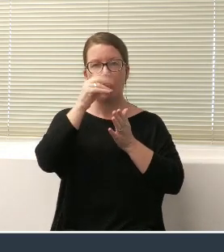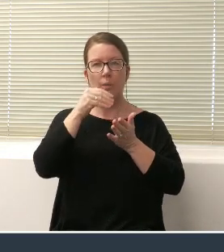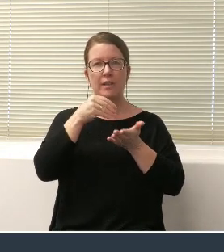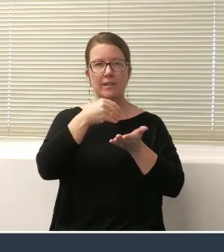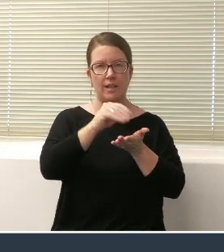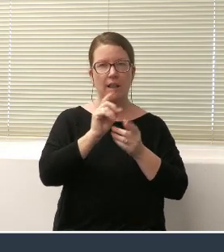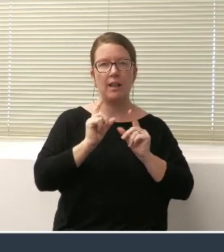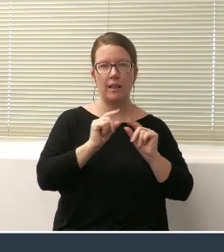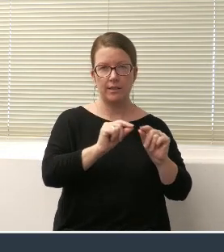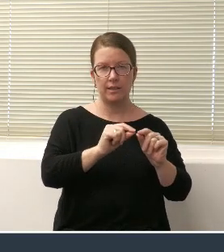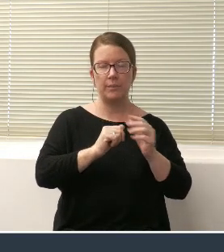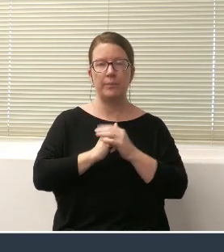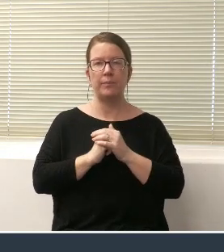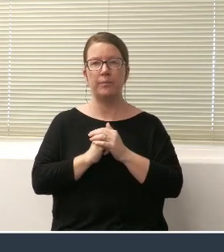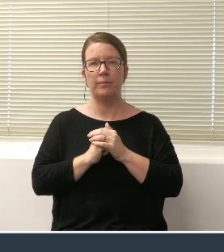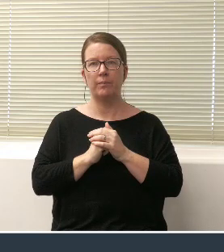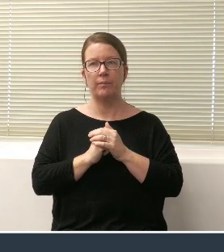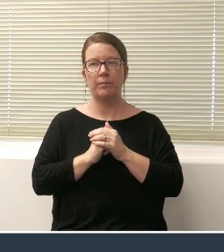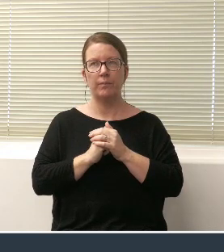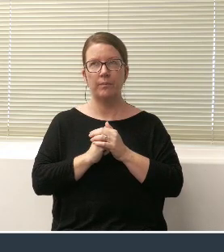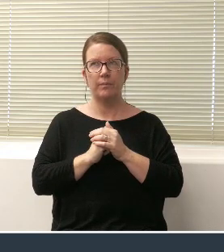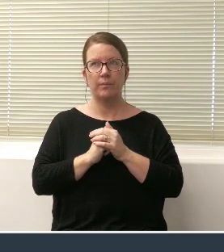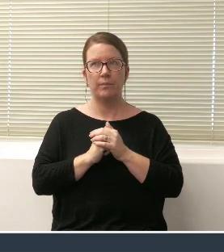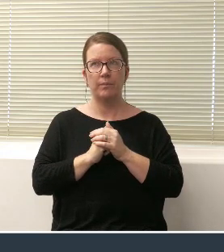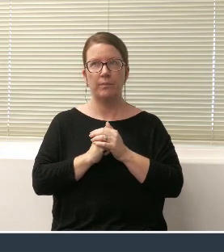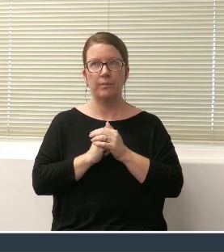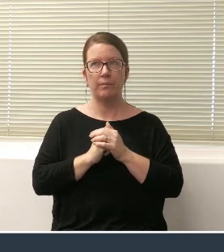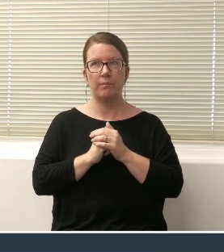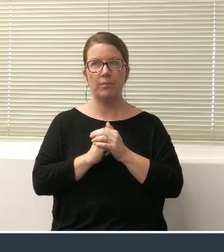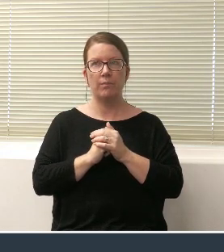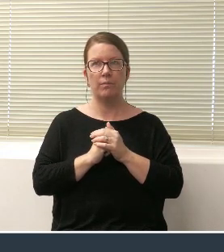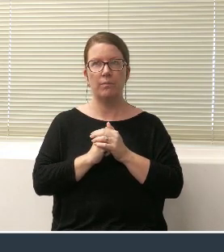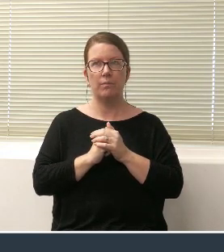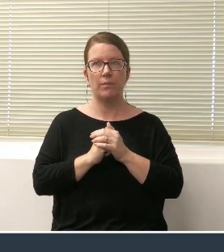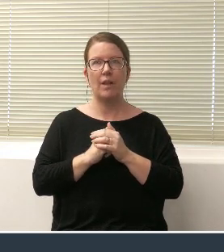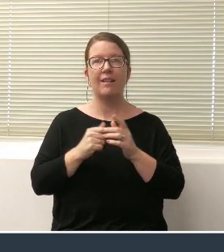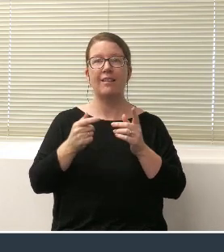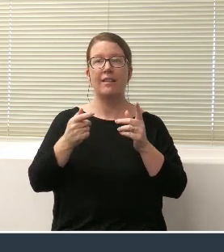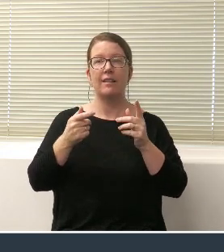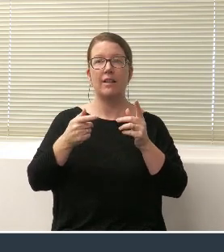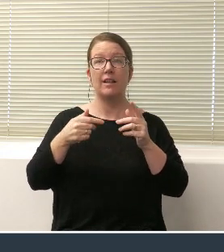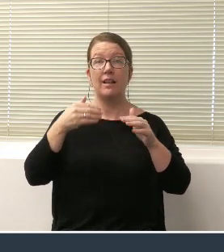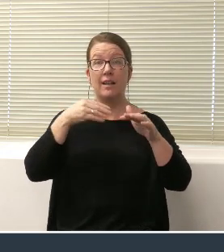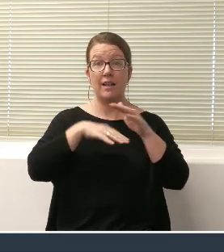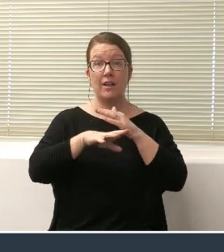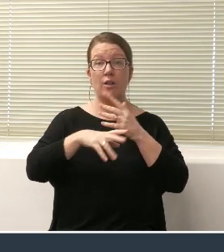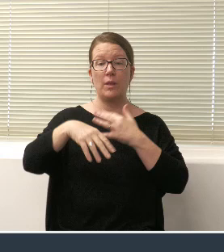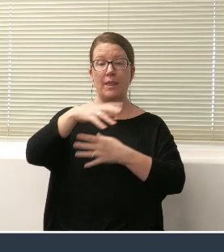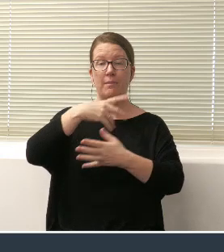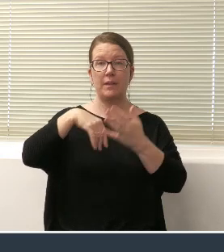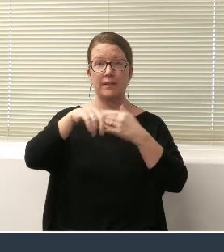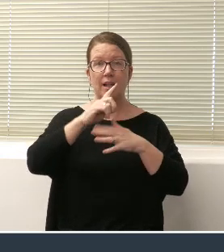intent that we've got with these facilities are that in the next LTP process, we will report back to